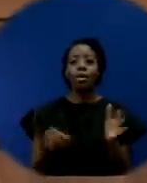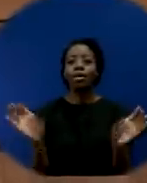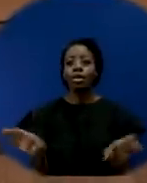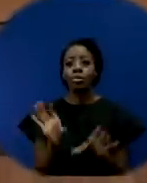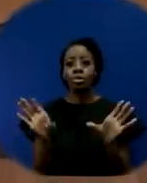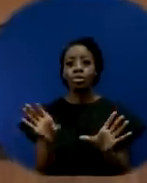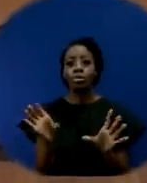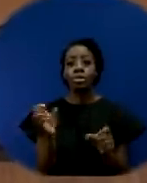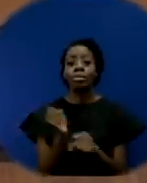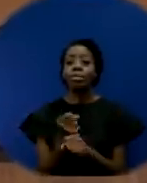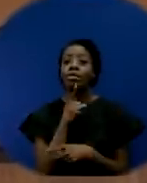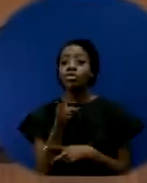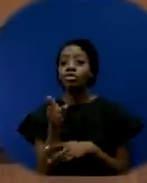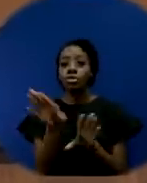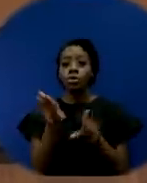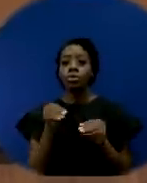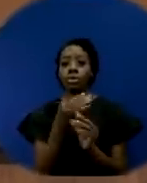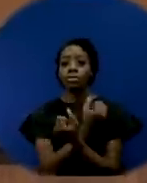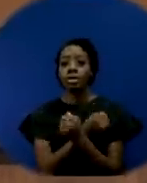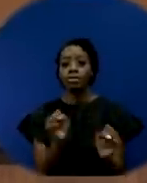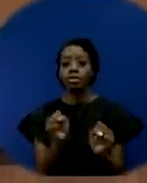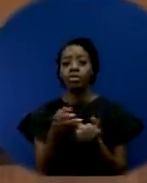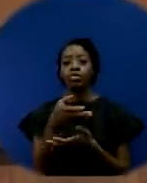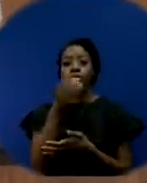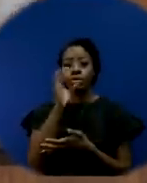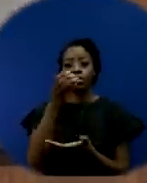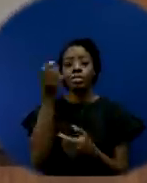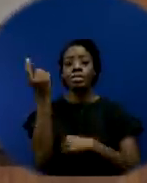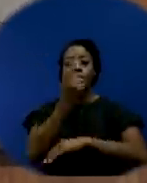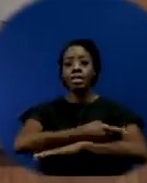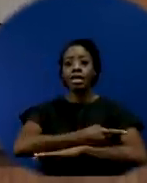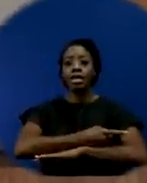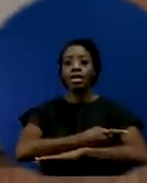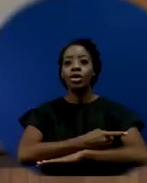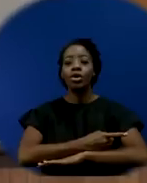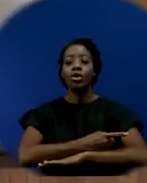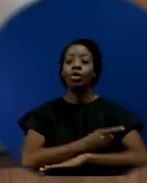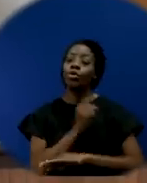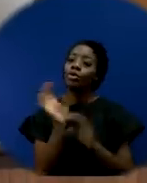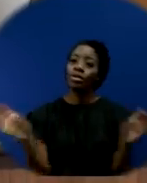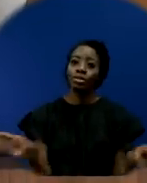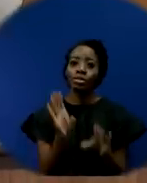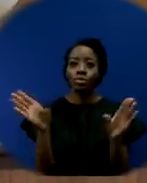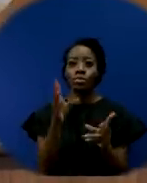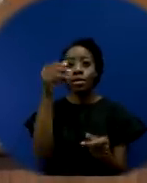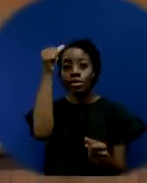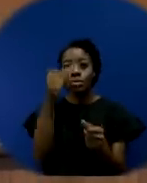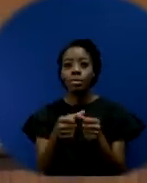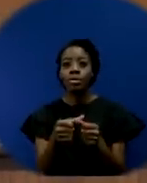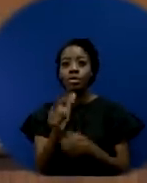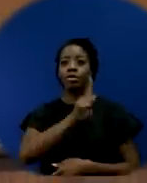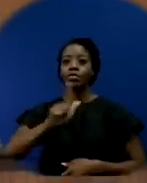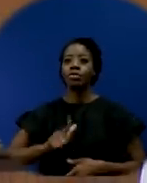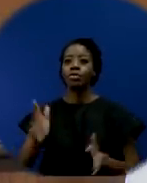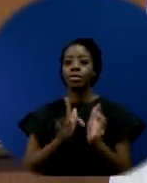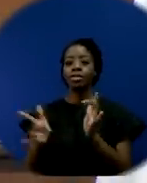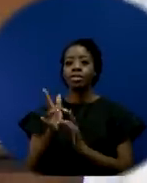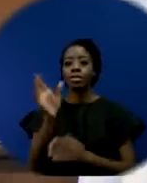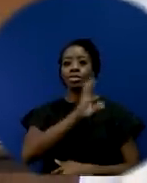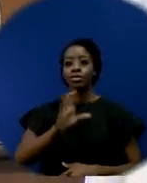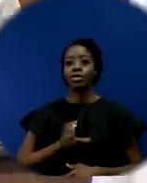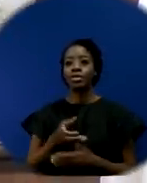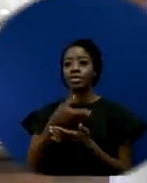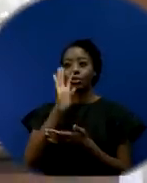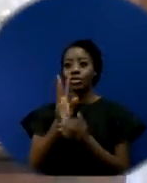our salvation. As we drink today, we do so in remembrance of the Lord Jesus Christ. Let's